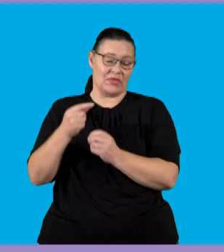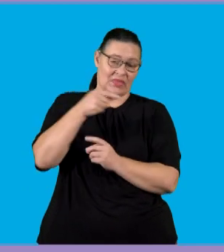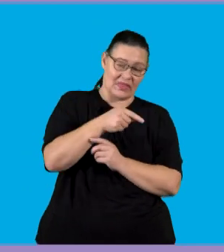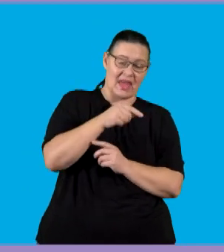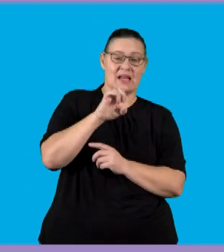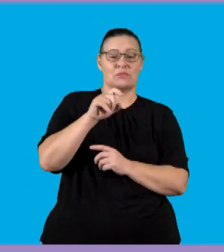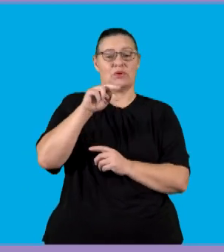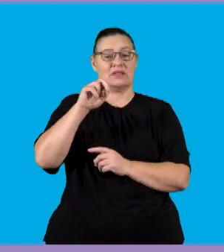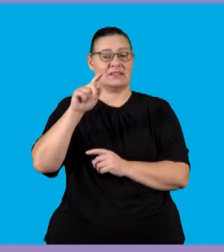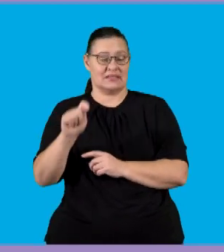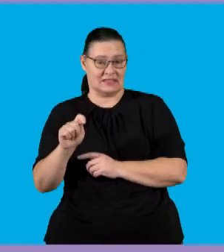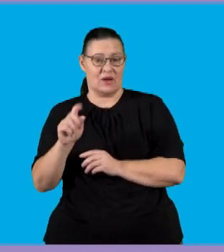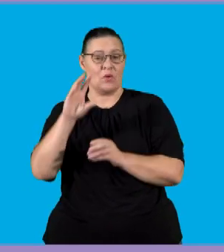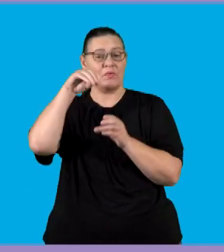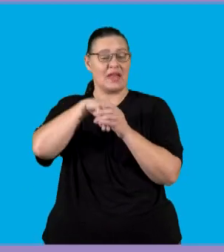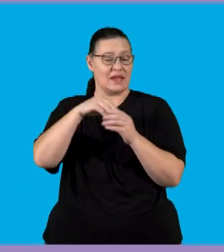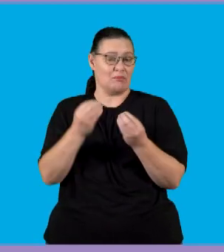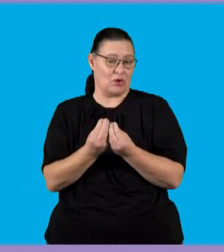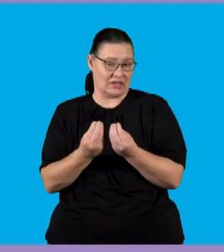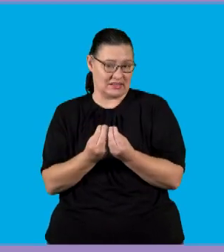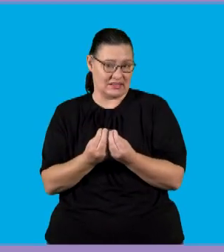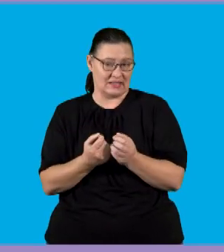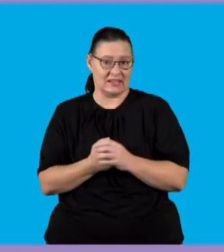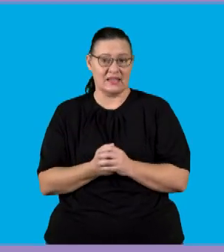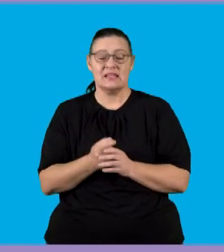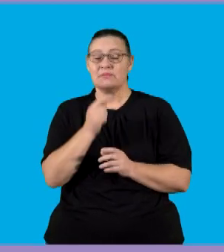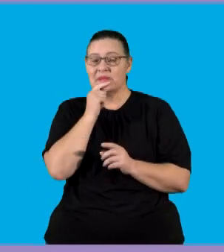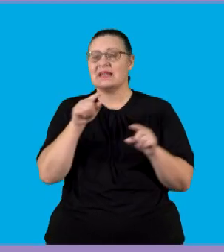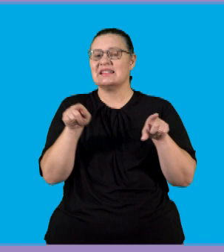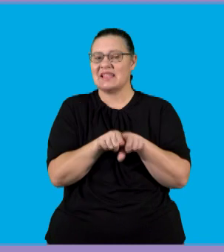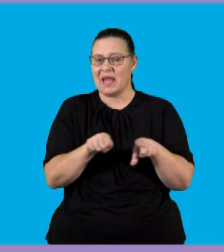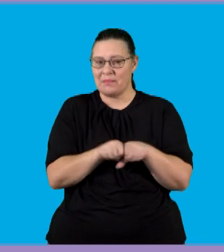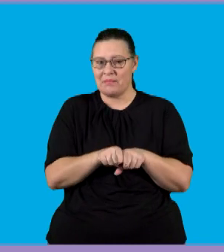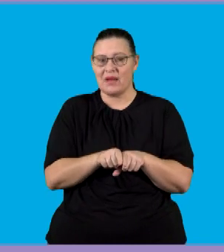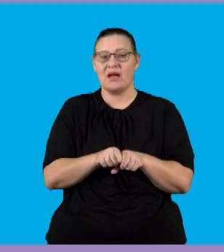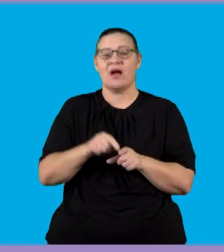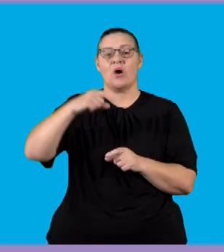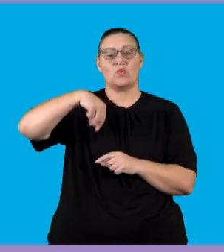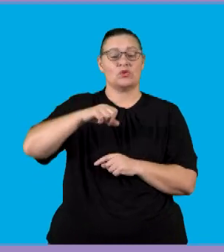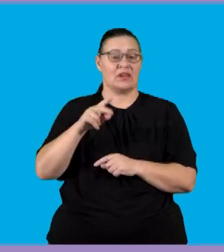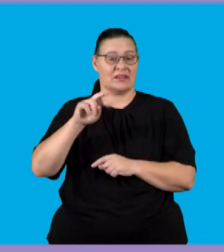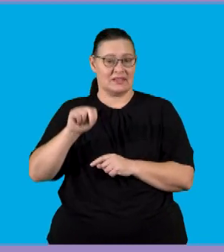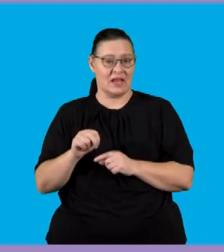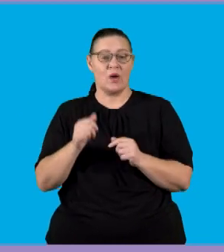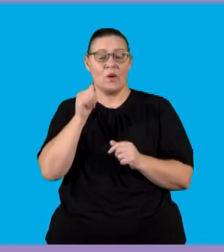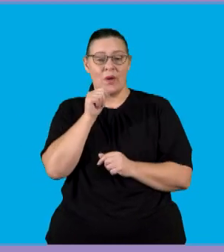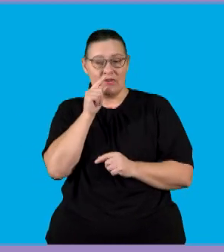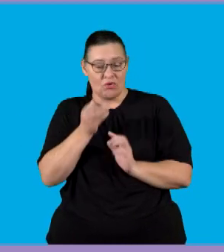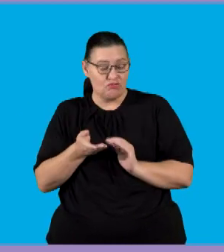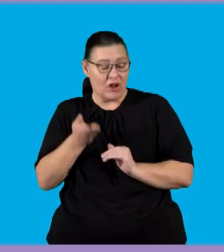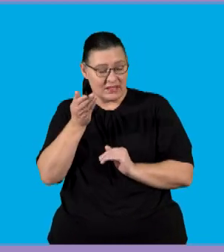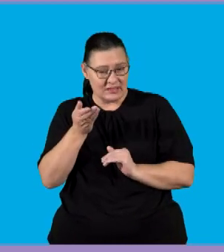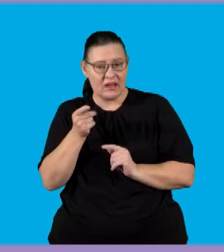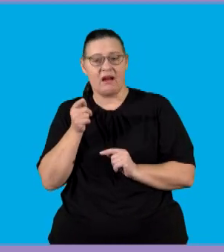the exponents that are within the product. And that same applies to the quotient. When we are